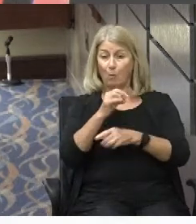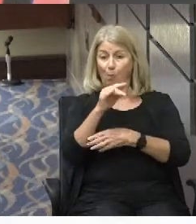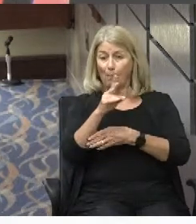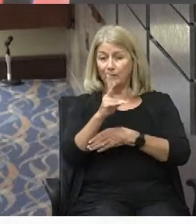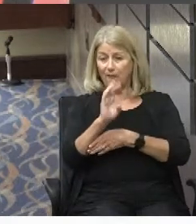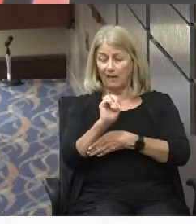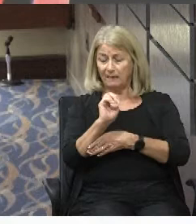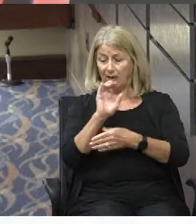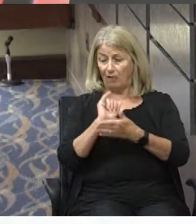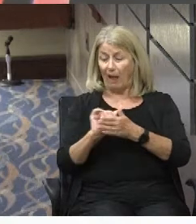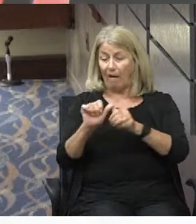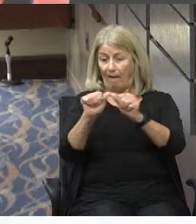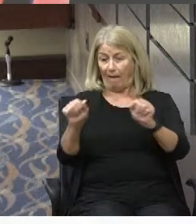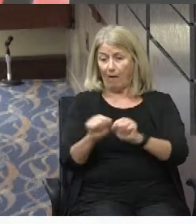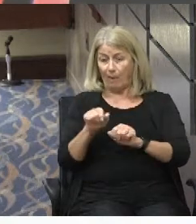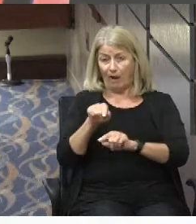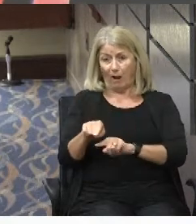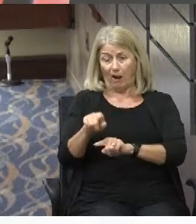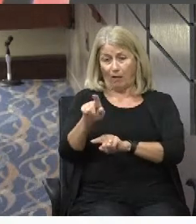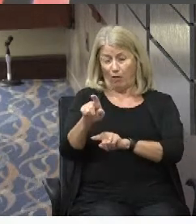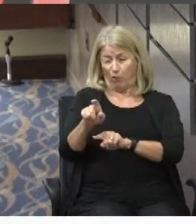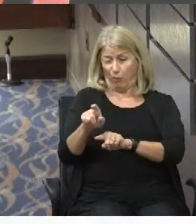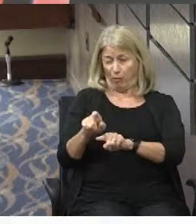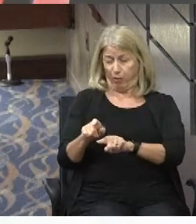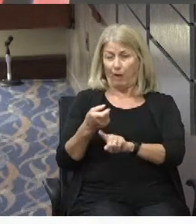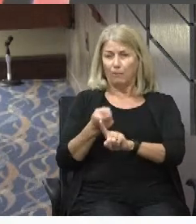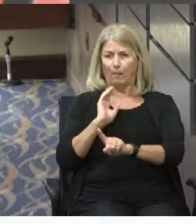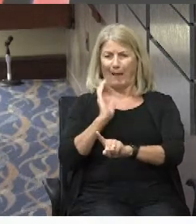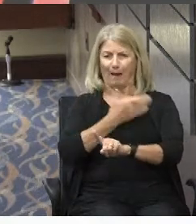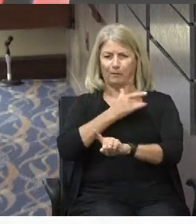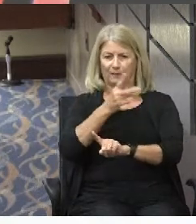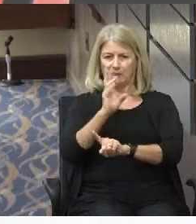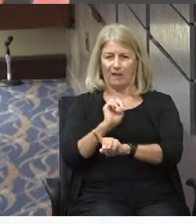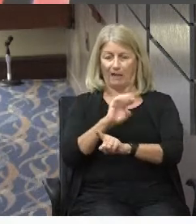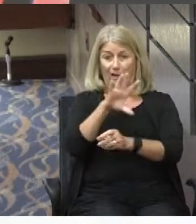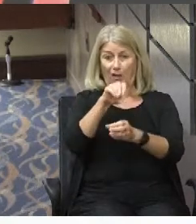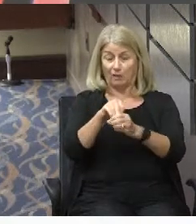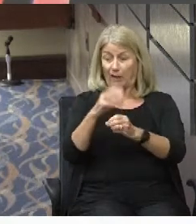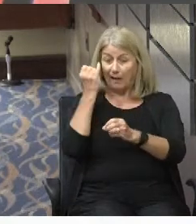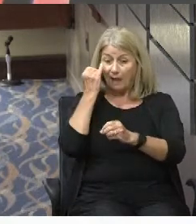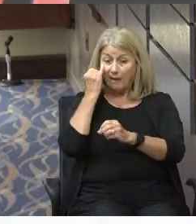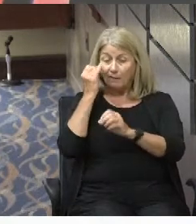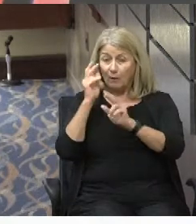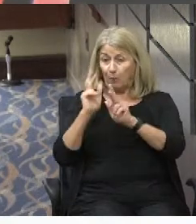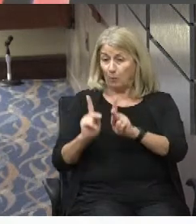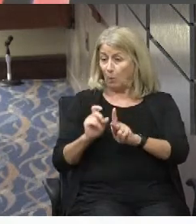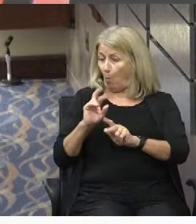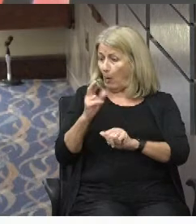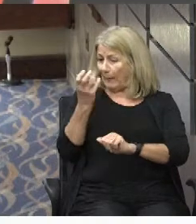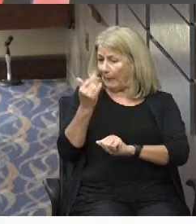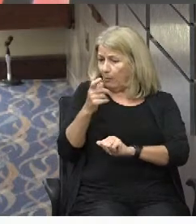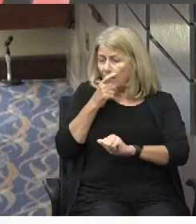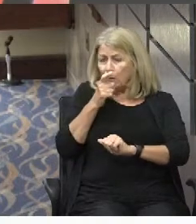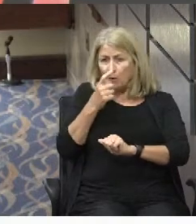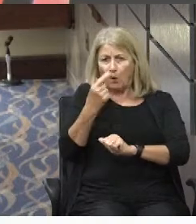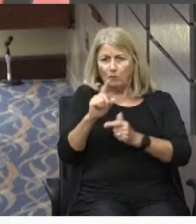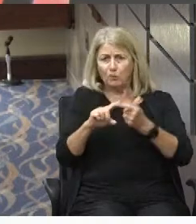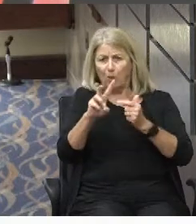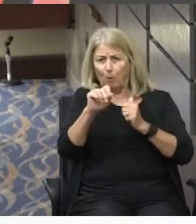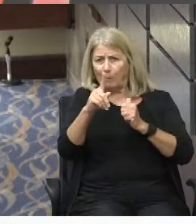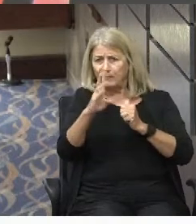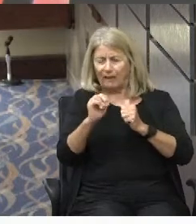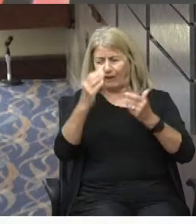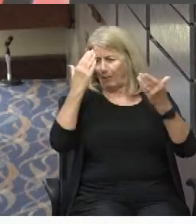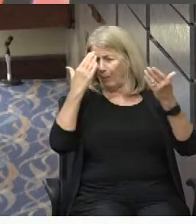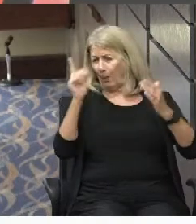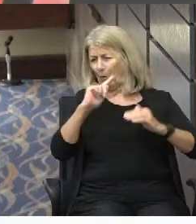section here pulls directly from our own site content. So if a resident or anybody who's going to our website doesn't quite know where they need